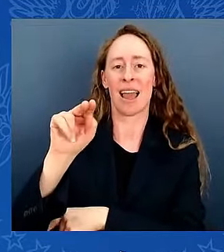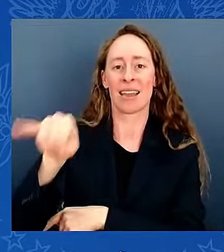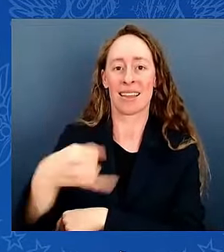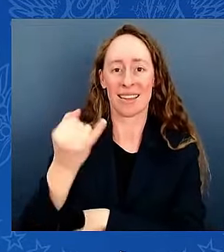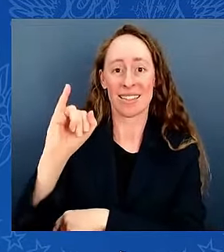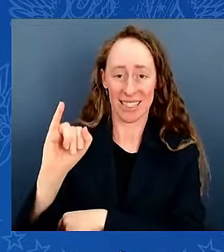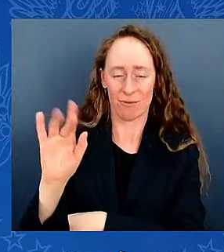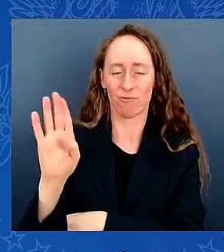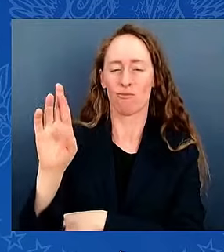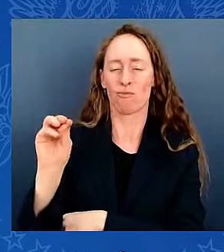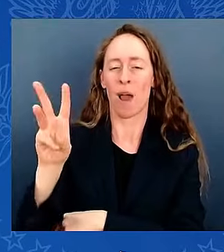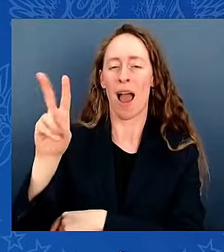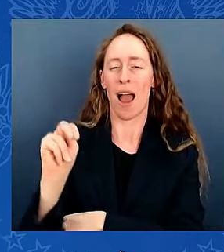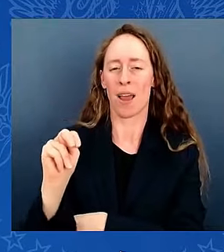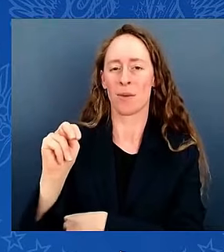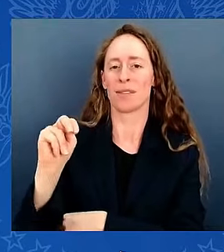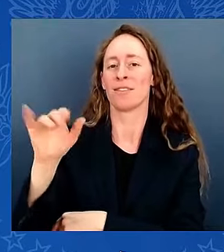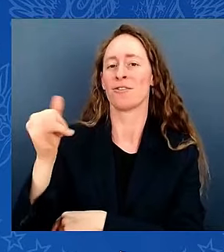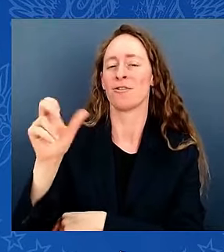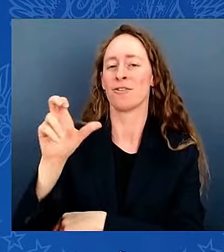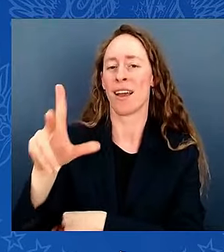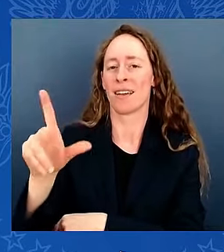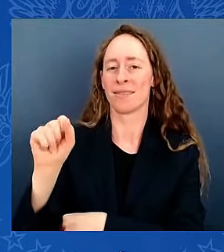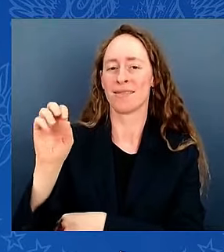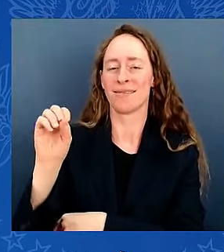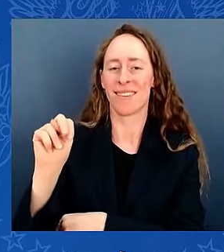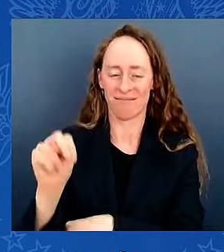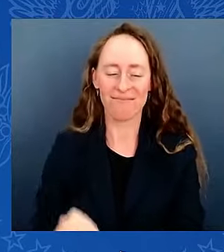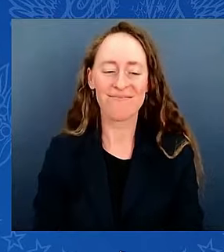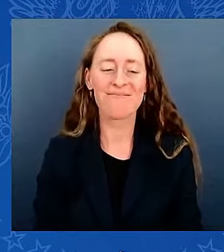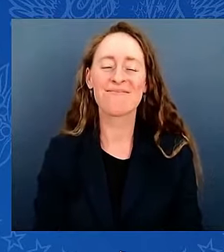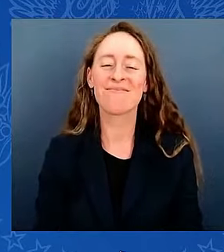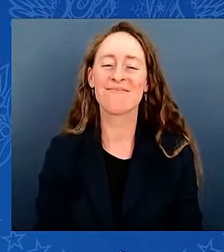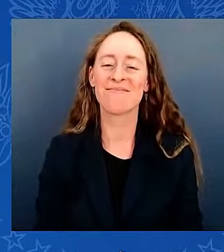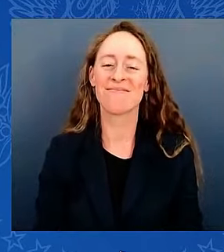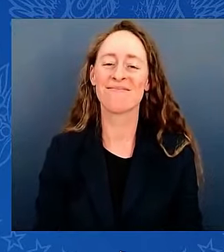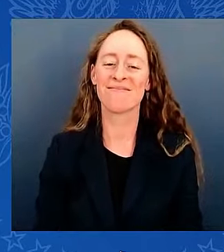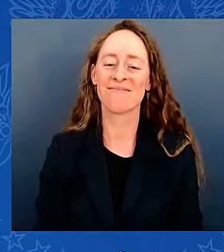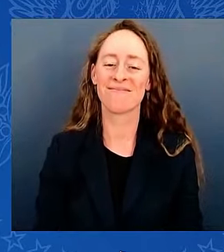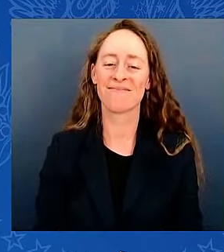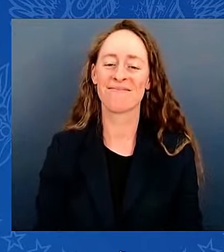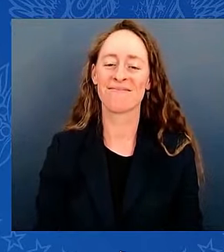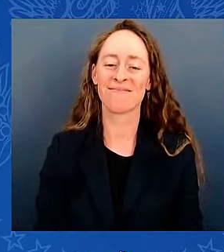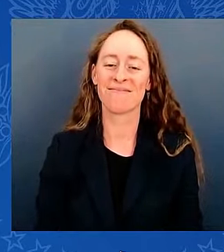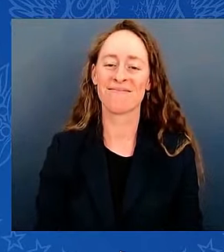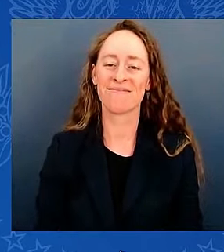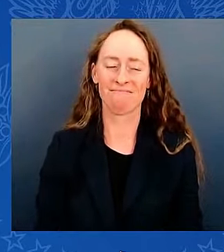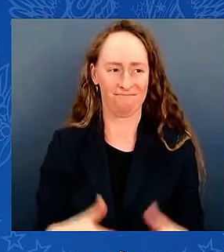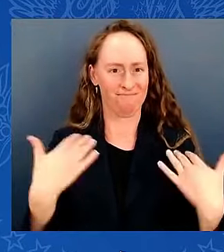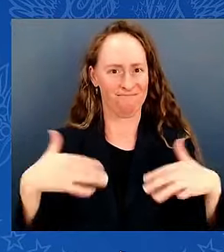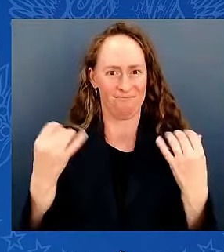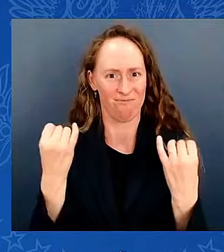patriots throughout our history, who made the promise of America real for all Americans.